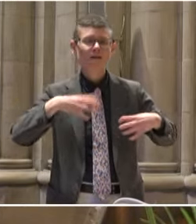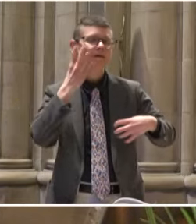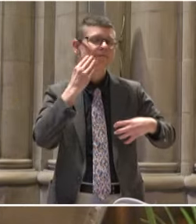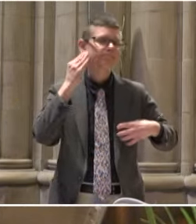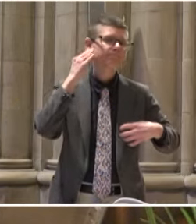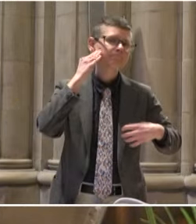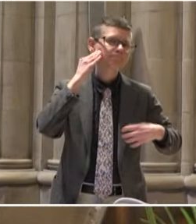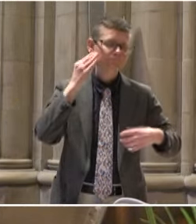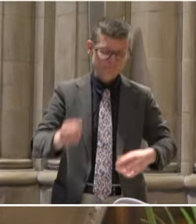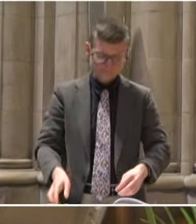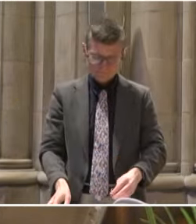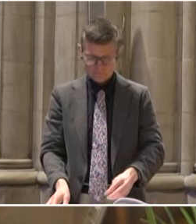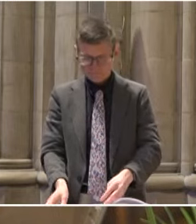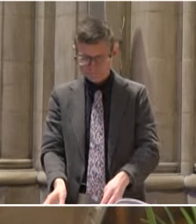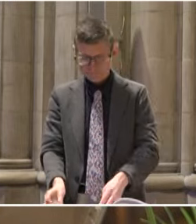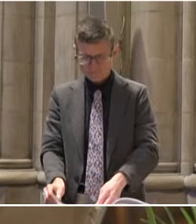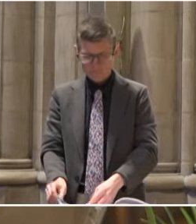him.